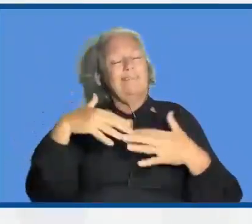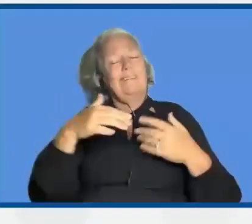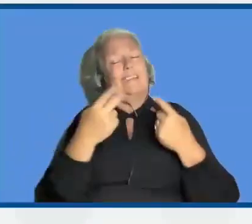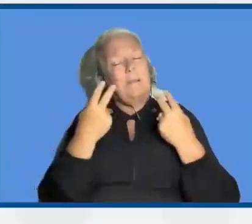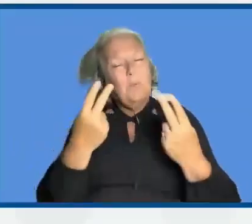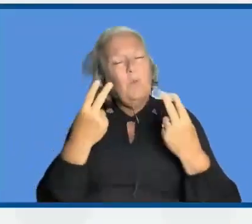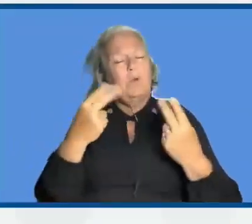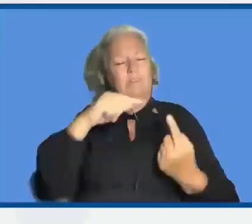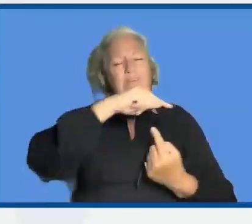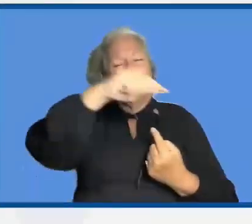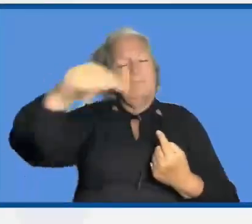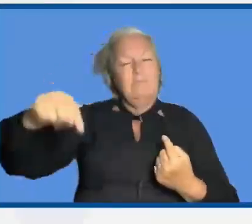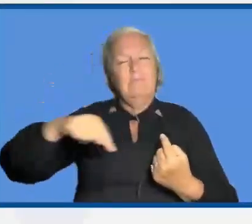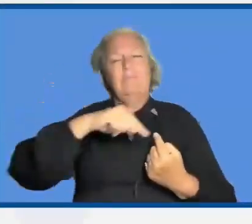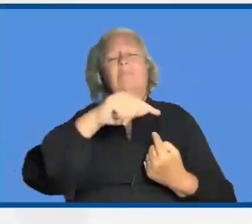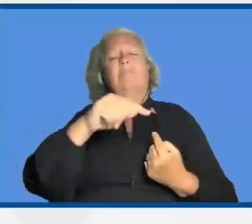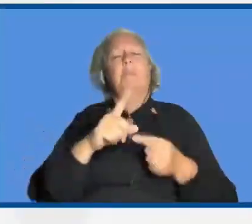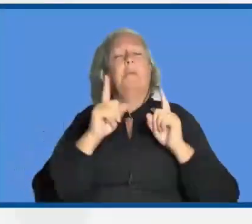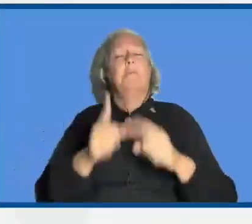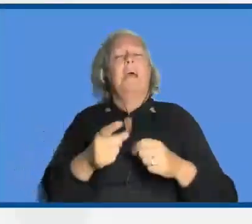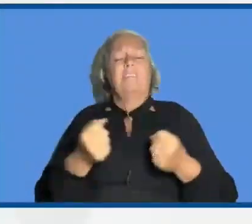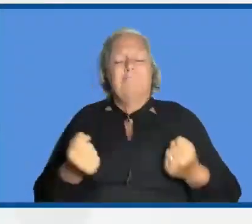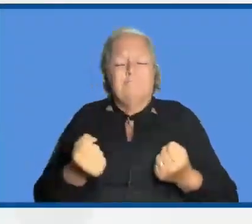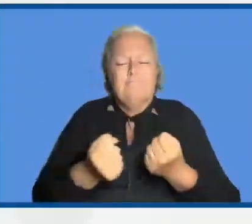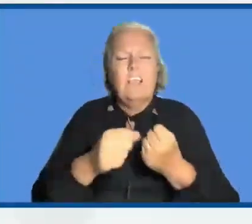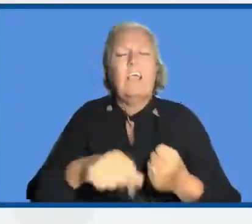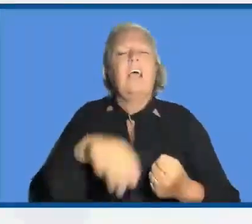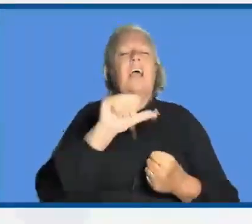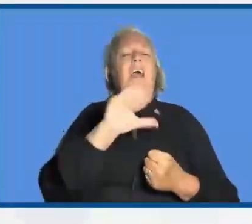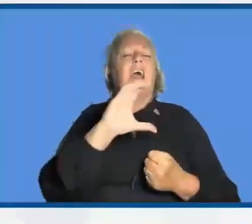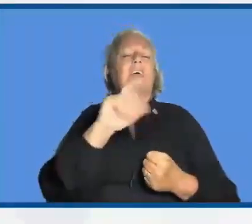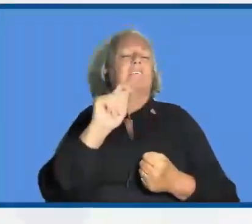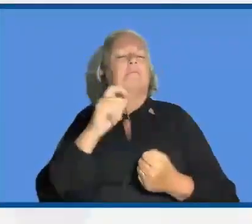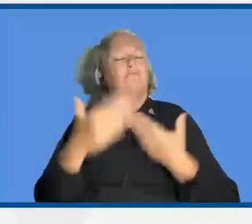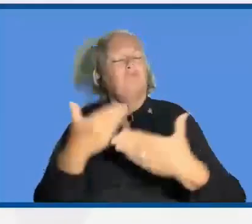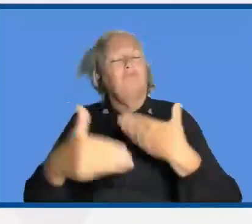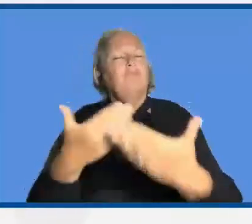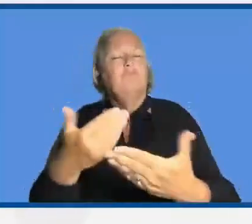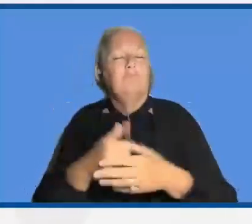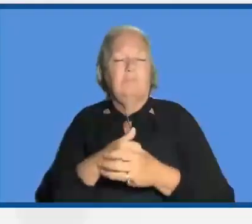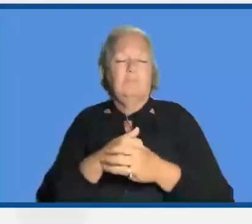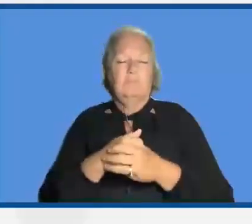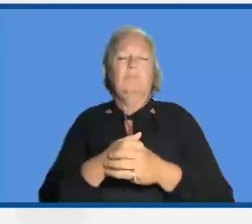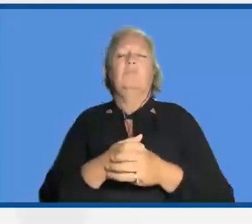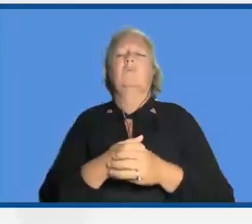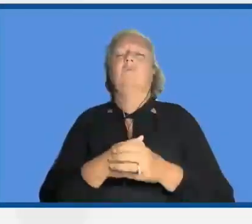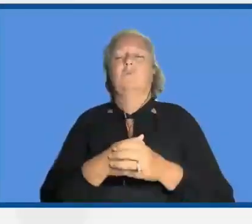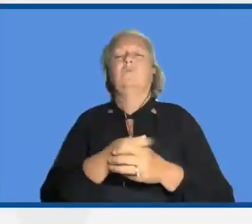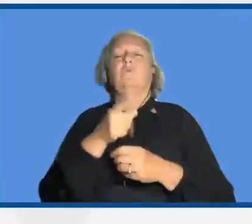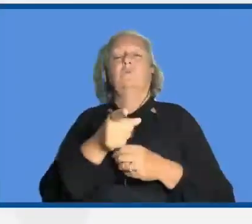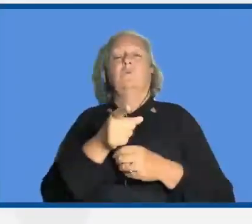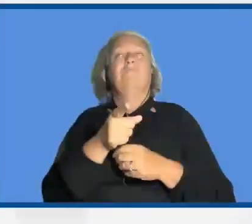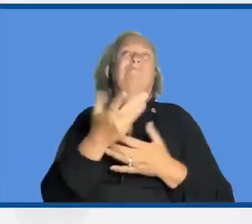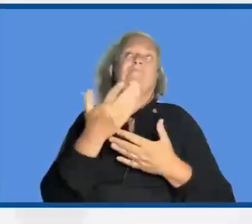essential to act among the difference of with you using different disciplines.